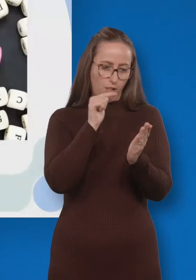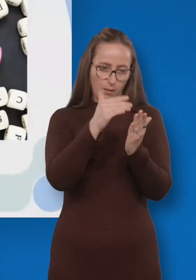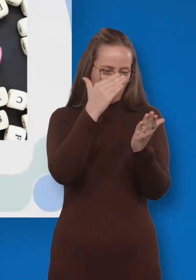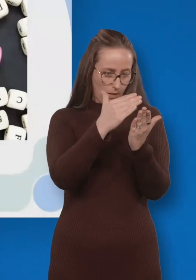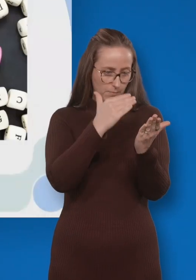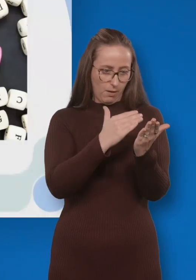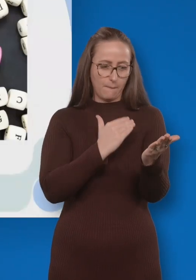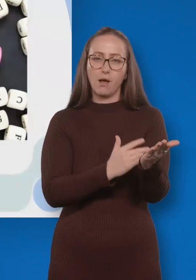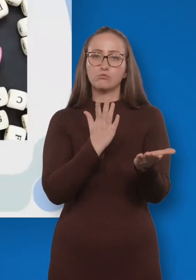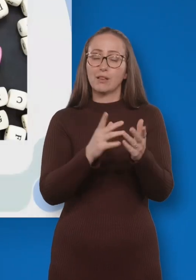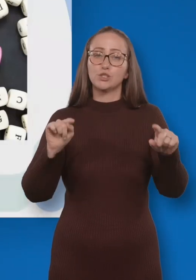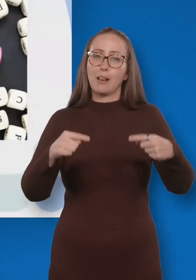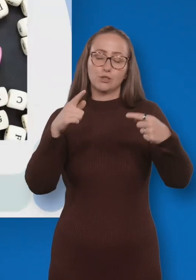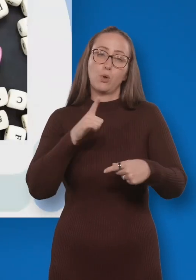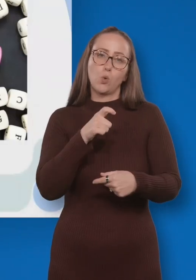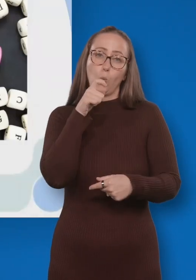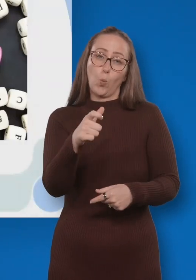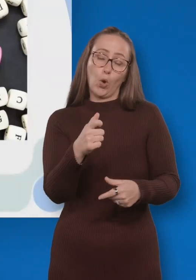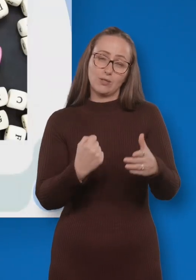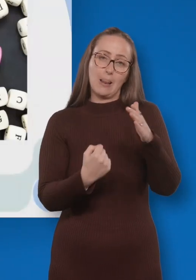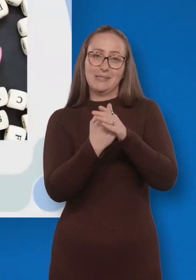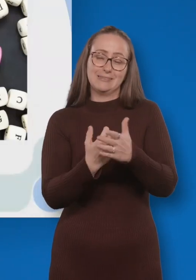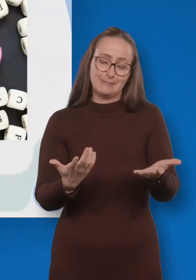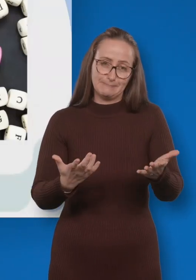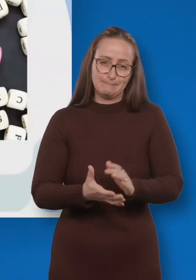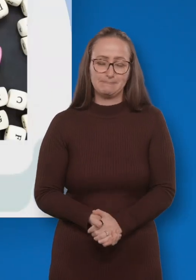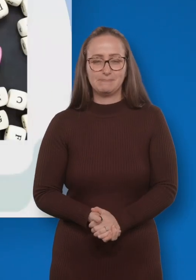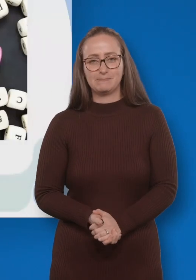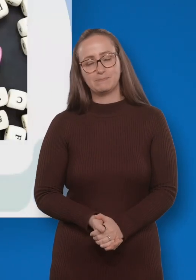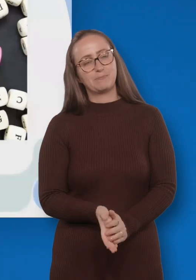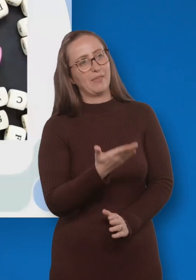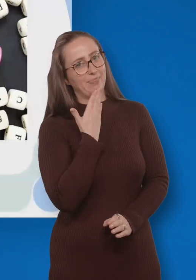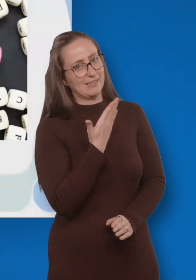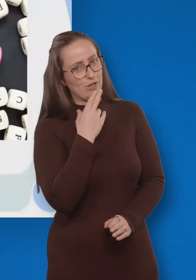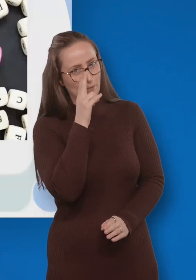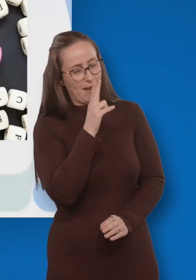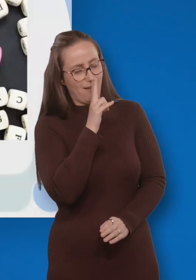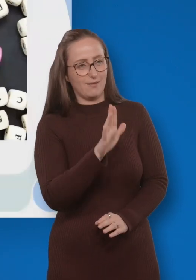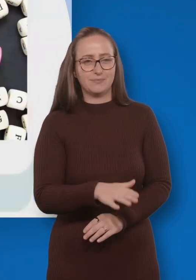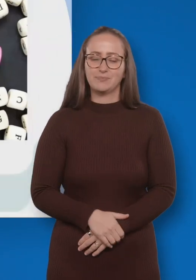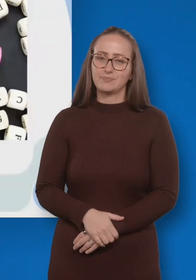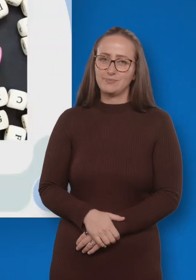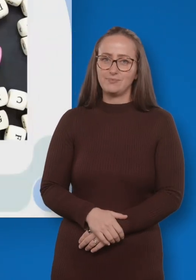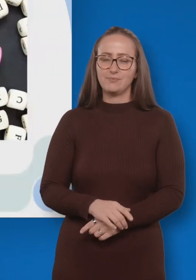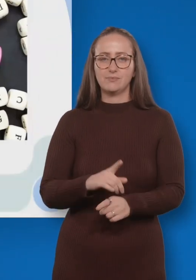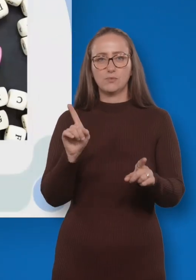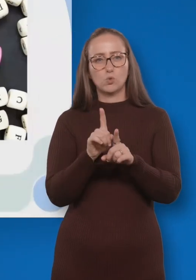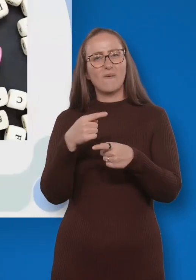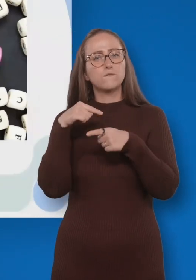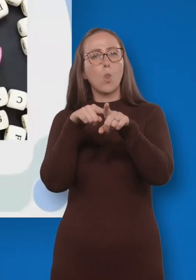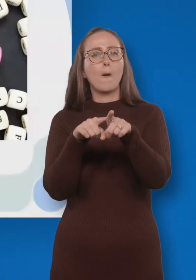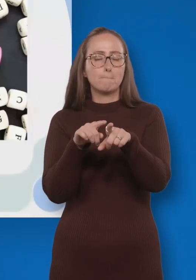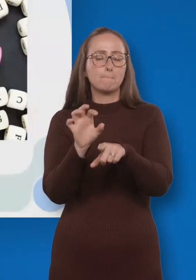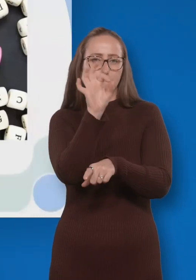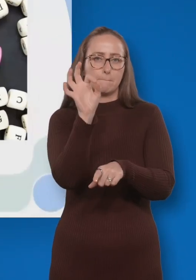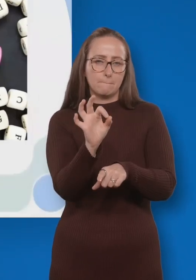application is challenging because there's a word count limit. Thanks, Jemina. And here we've got like a follow-up in a sense,